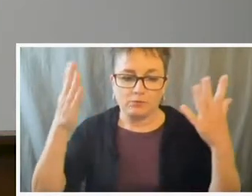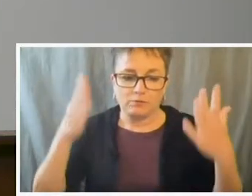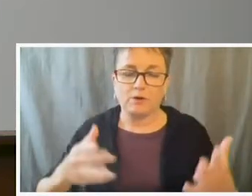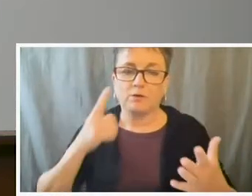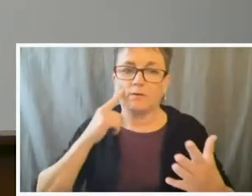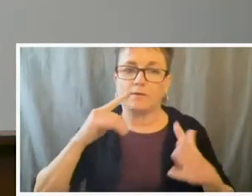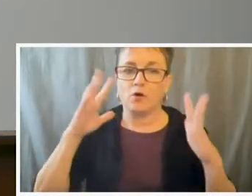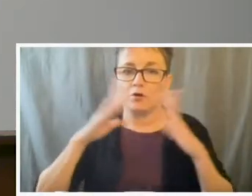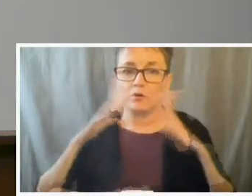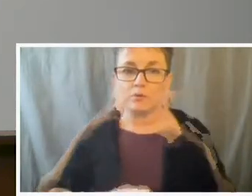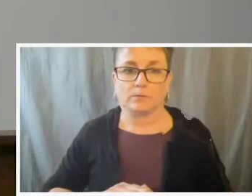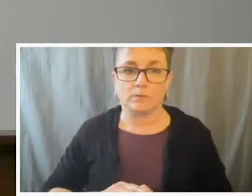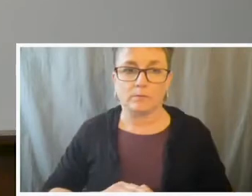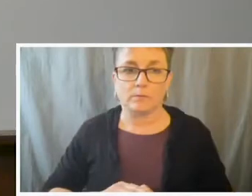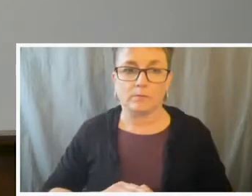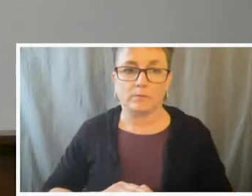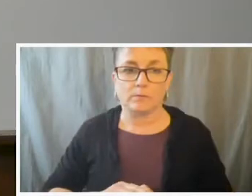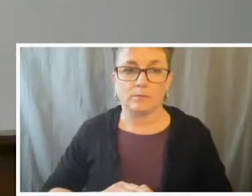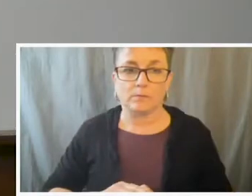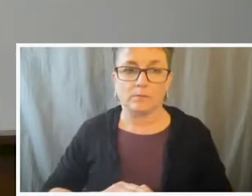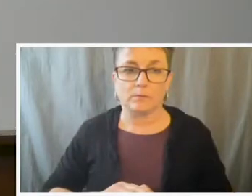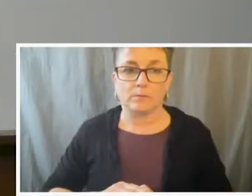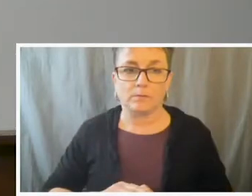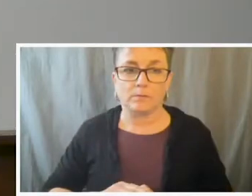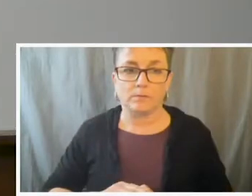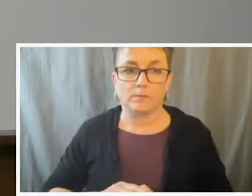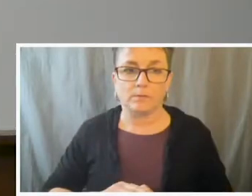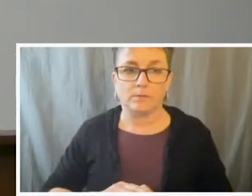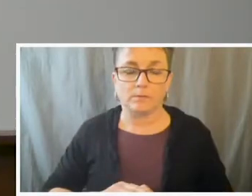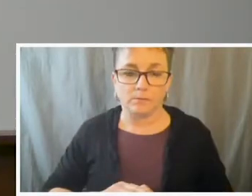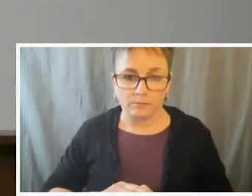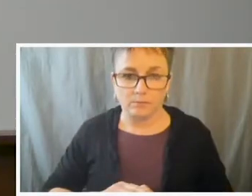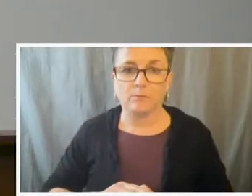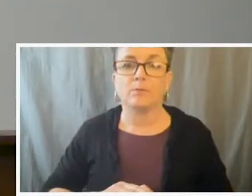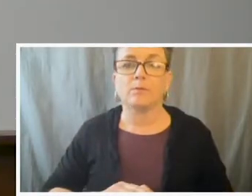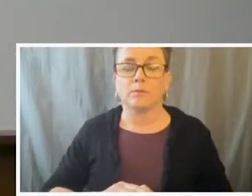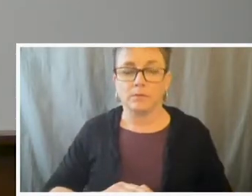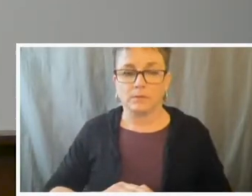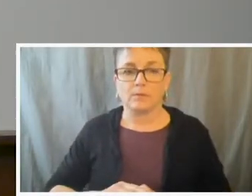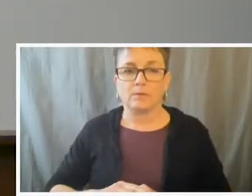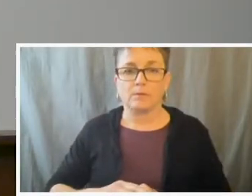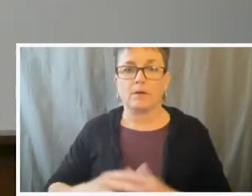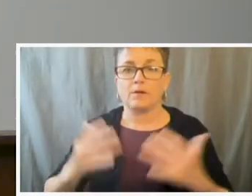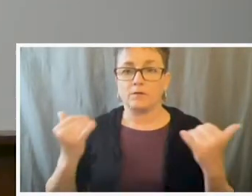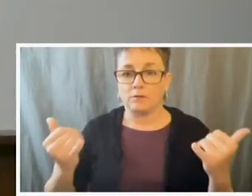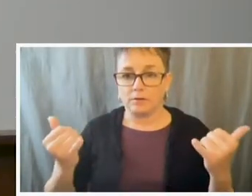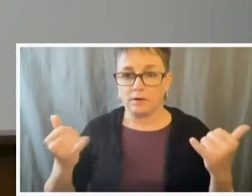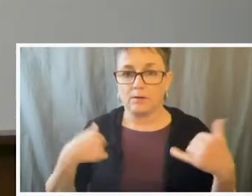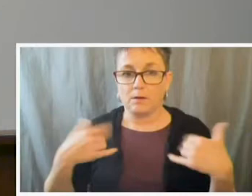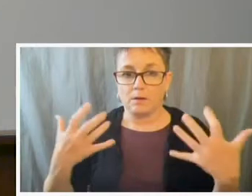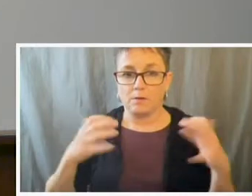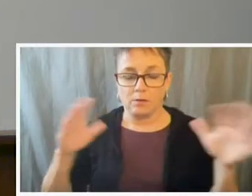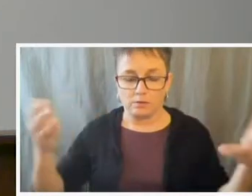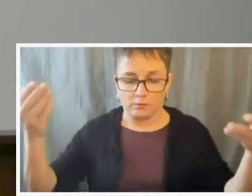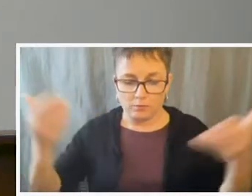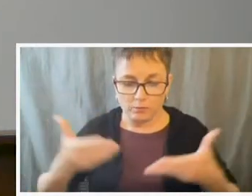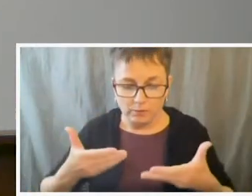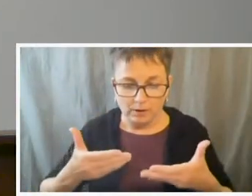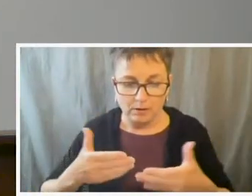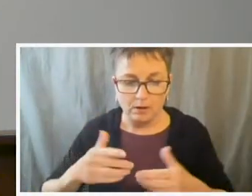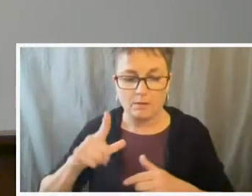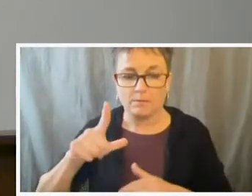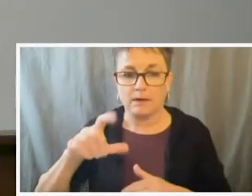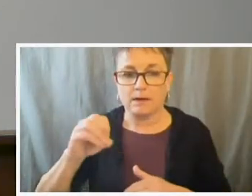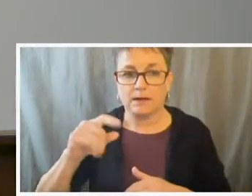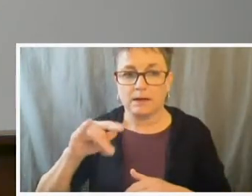I'll be your MC for today. Okay, at this moment, I would like to welcome Mr. Leor Sander, Chief of the Office